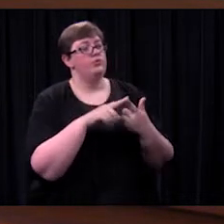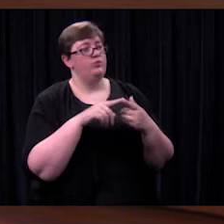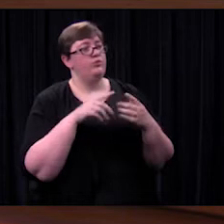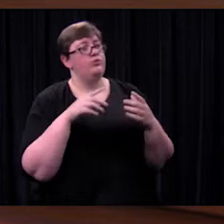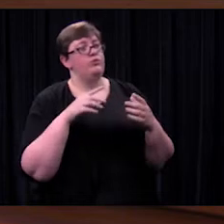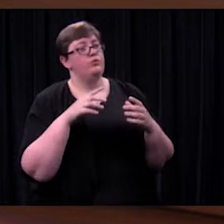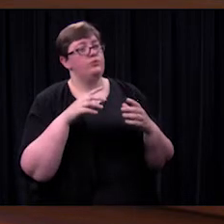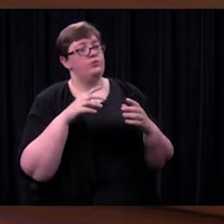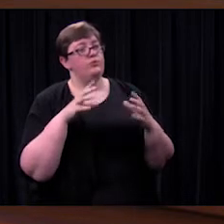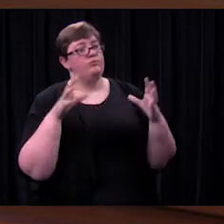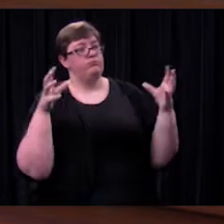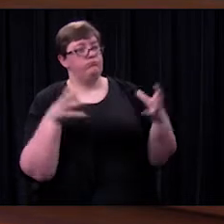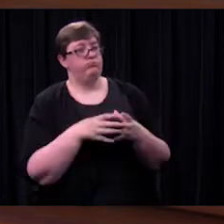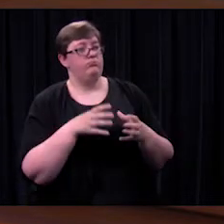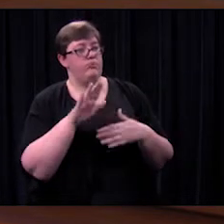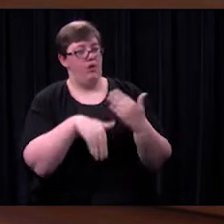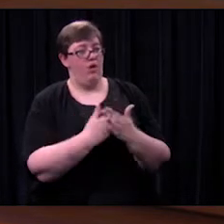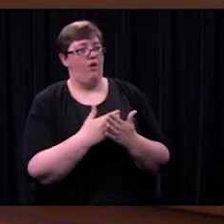Second.